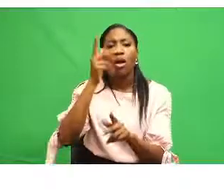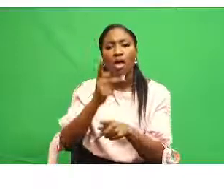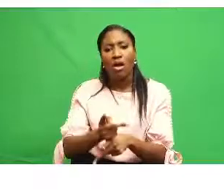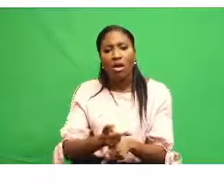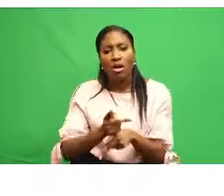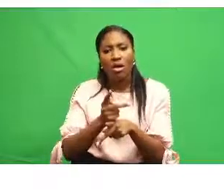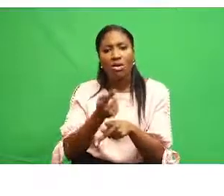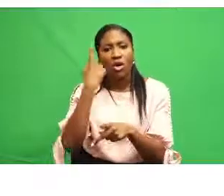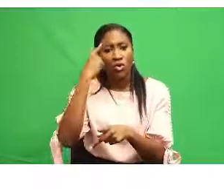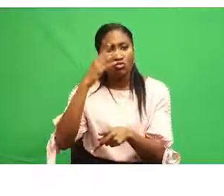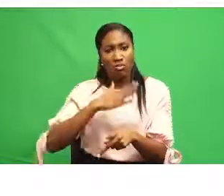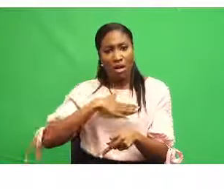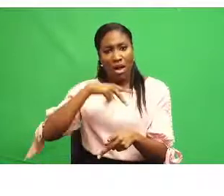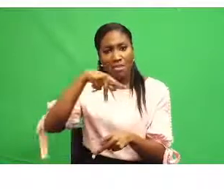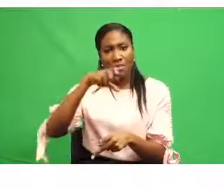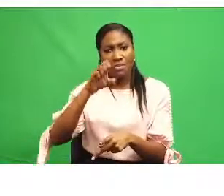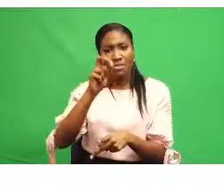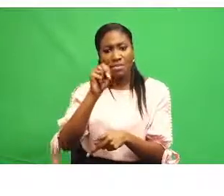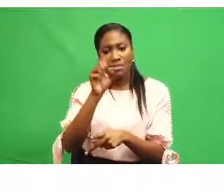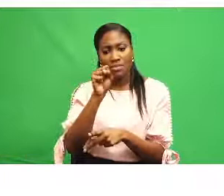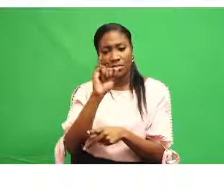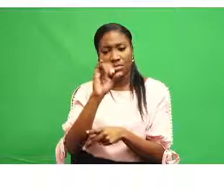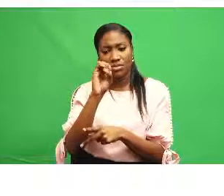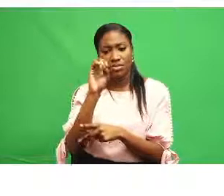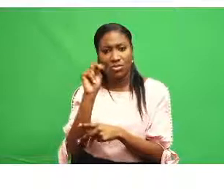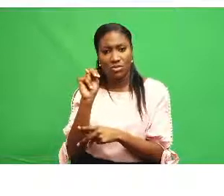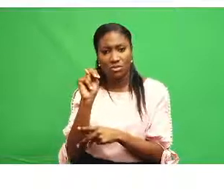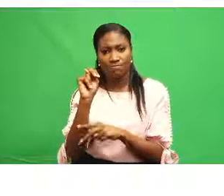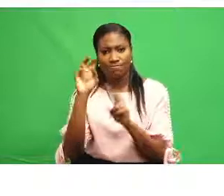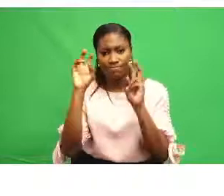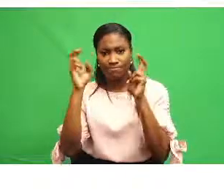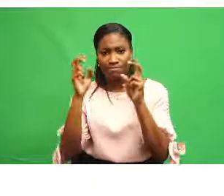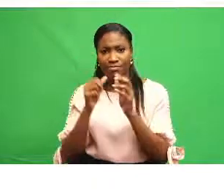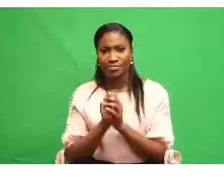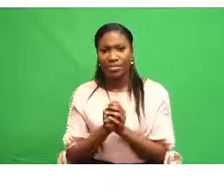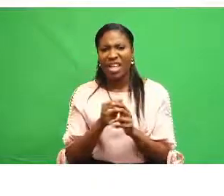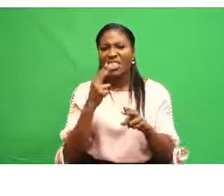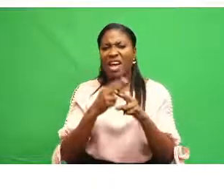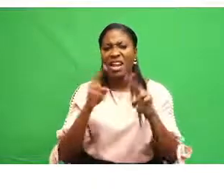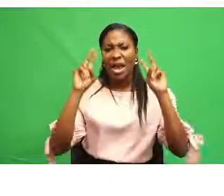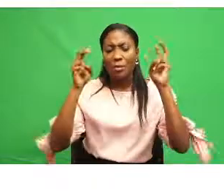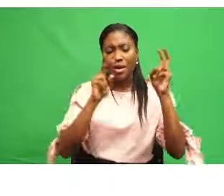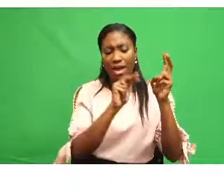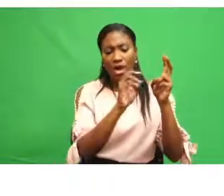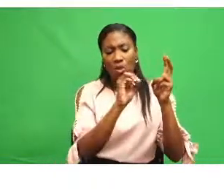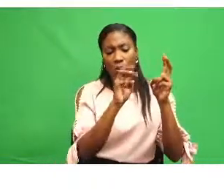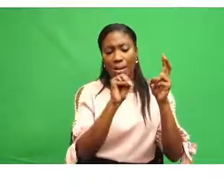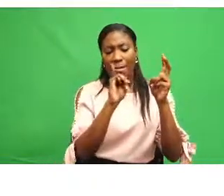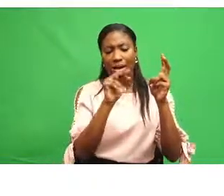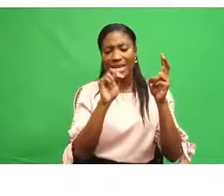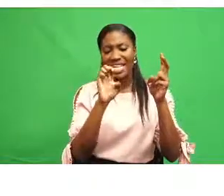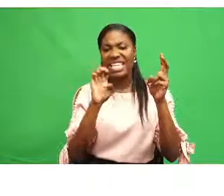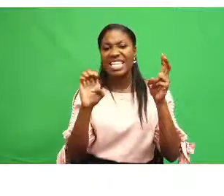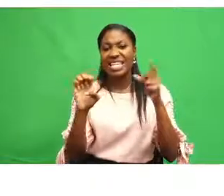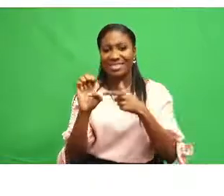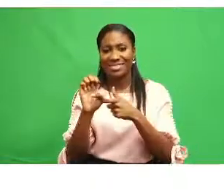would have heard the term nominee before, and oftentimes there is a misconception that a